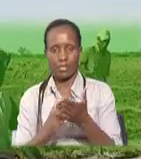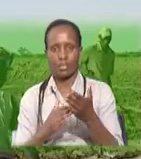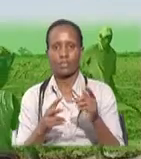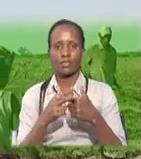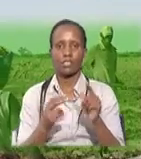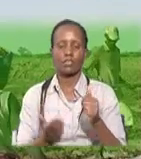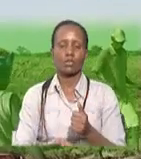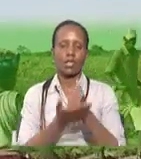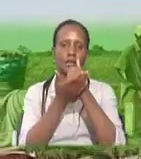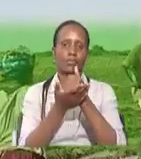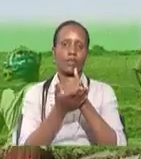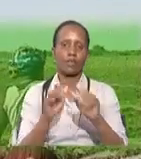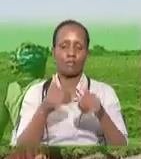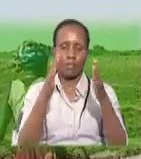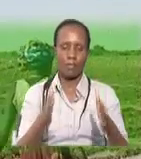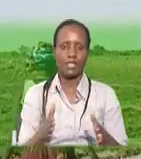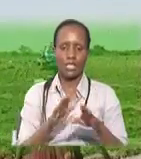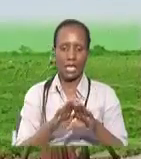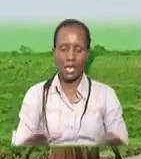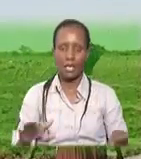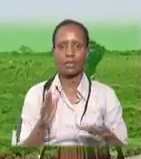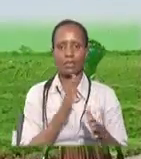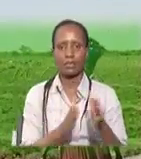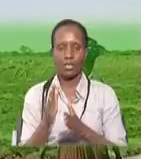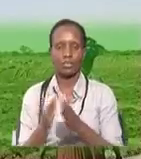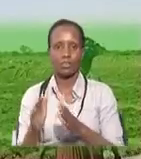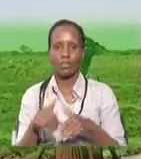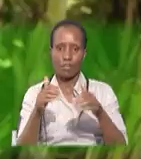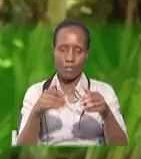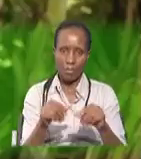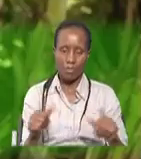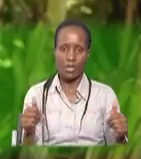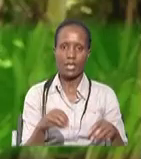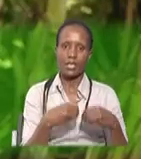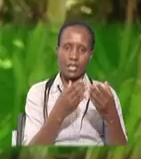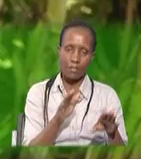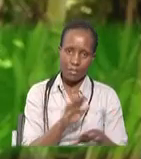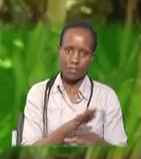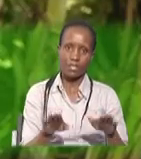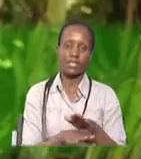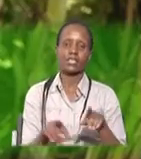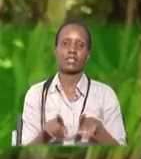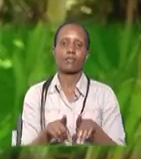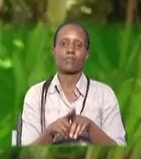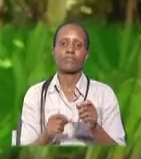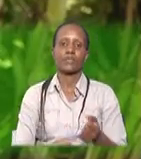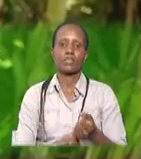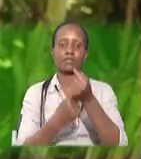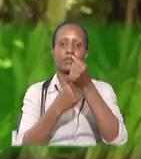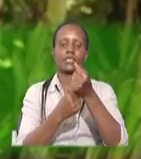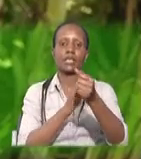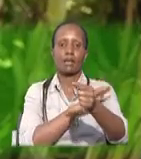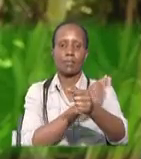we started assisting the farmers on production support in land preparation, provision of the inputs, and also assisting them